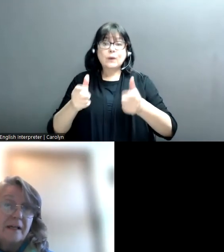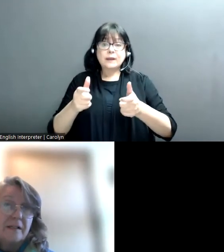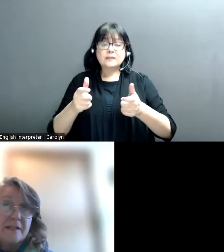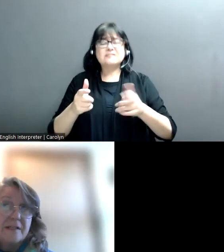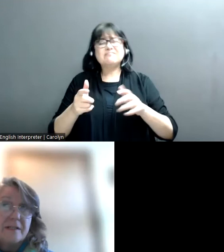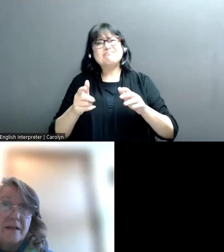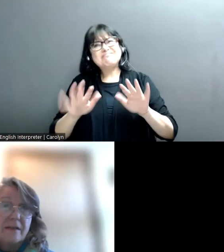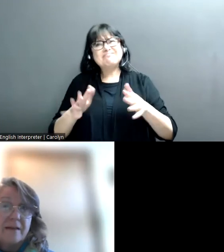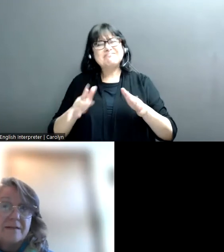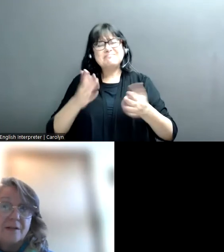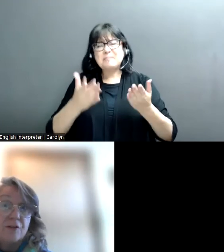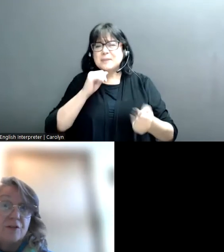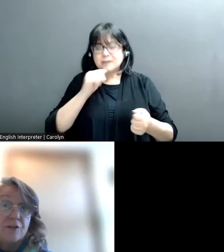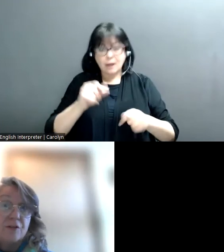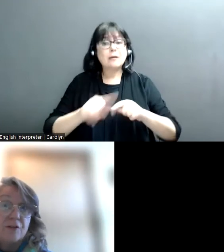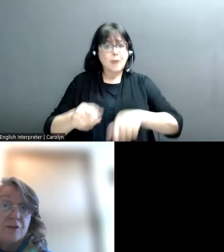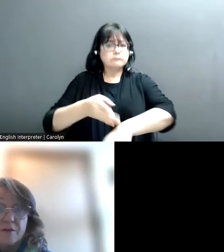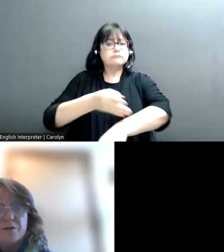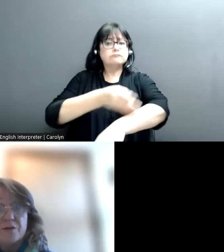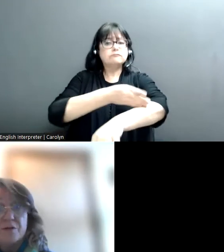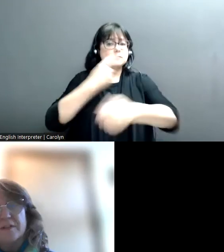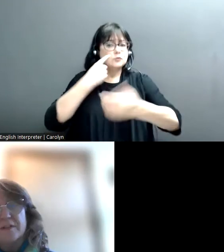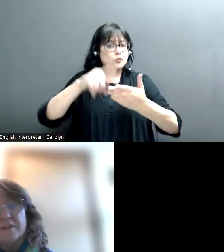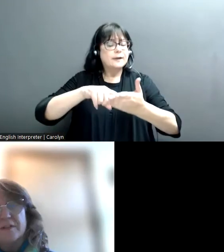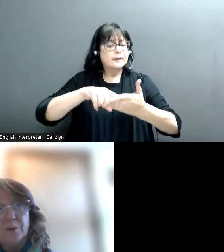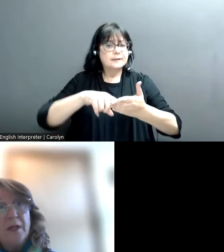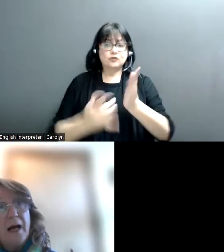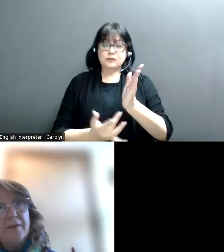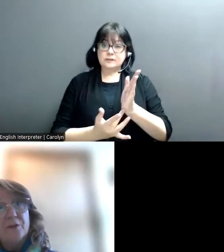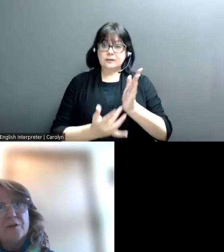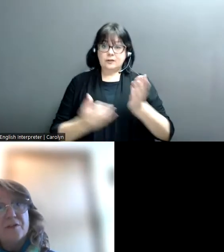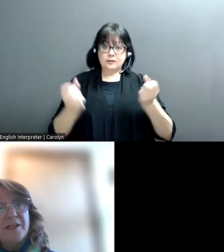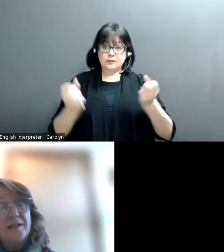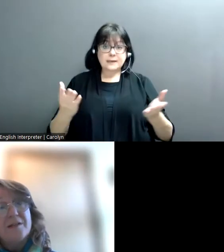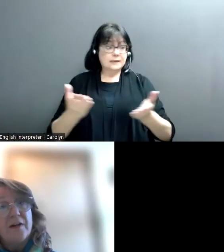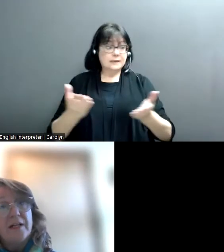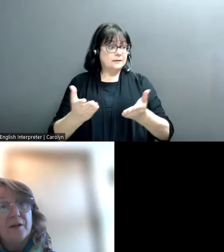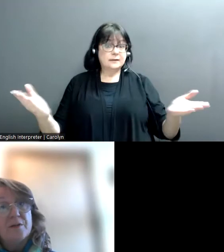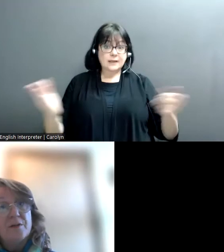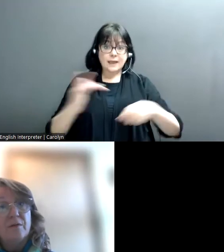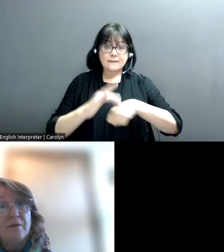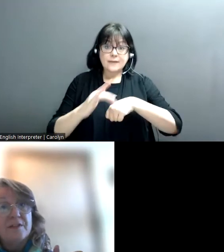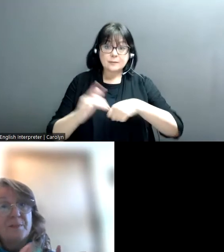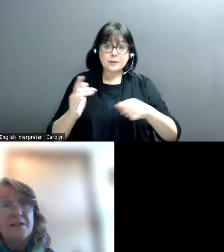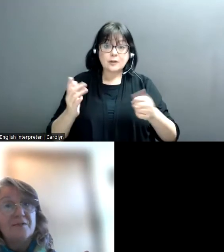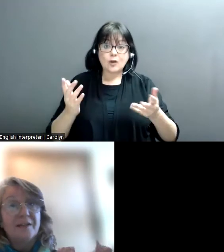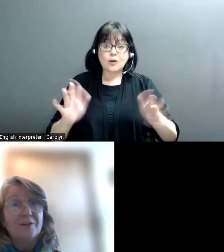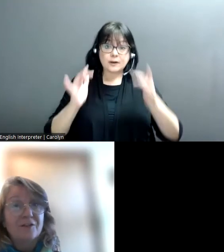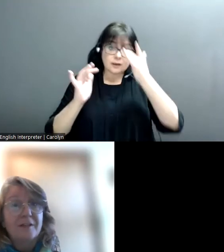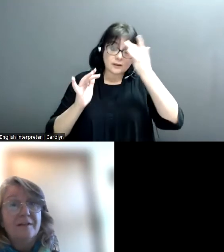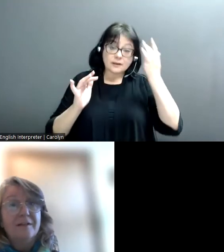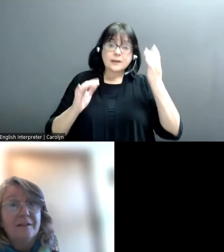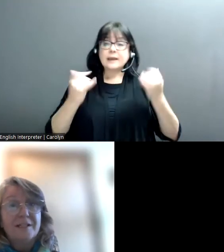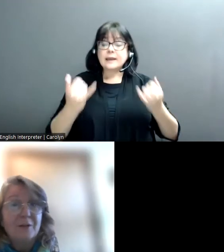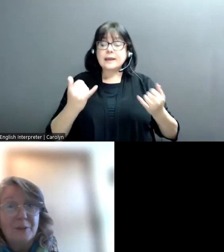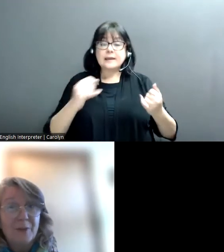they are recognising that technology, as you say, there's a lot that's already available, and they're not seeing it in silos of this piece of